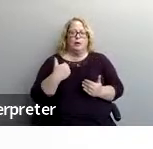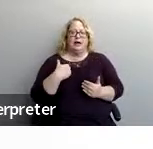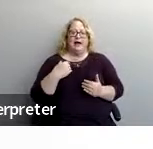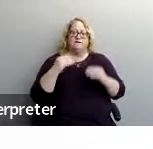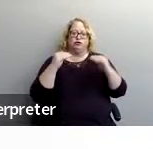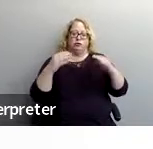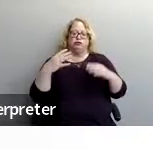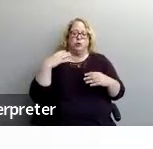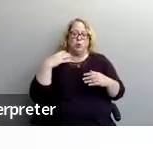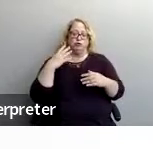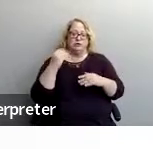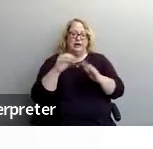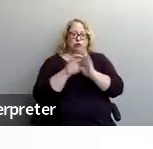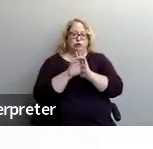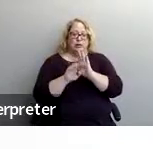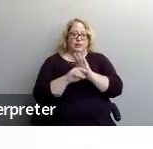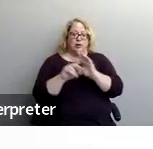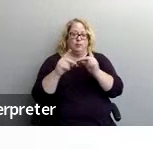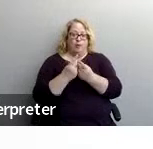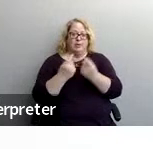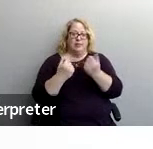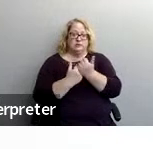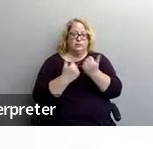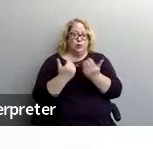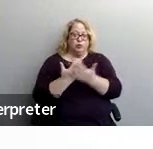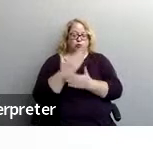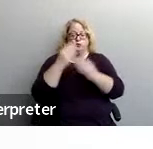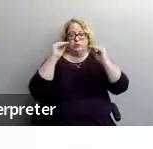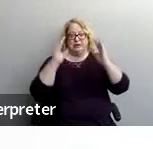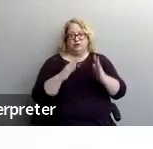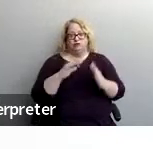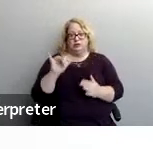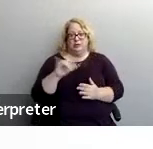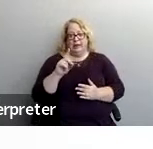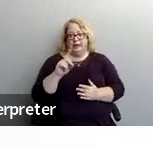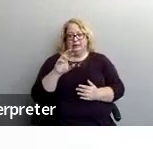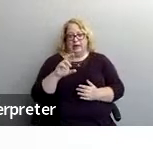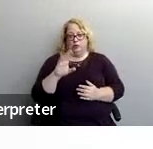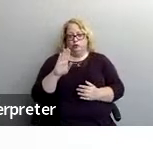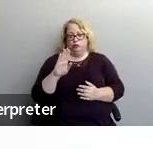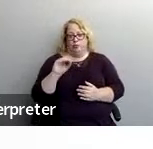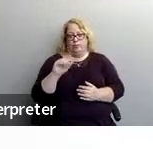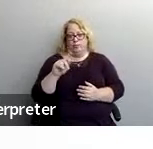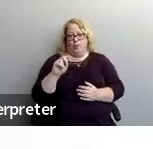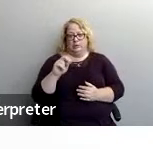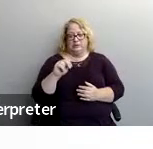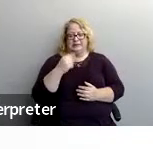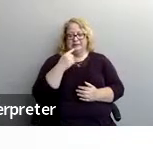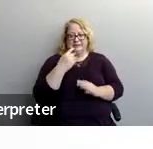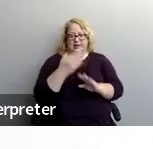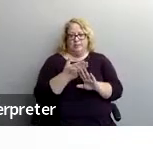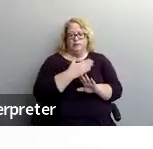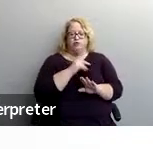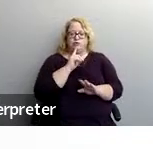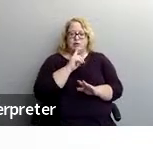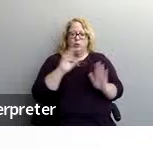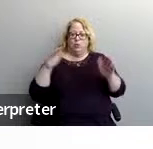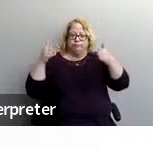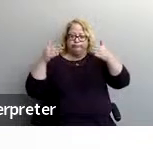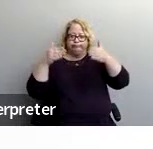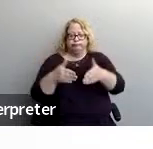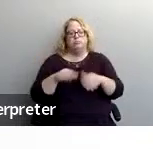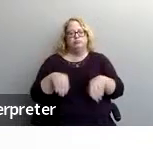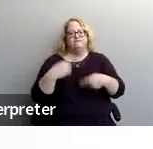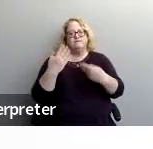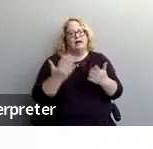and a curriculum department that help support our new teachers, as Dr. Bolton had stated earlier. We're really looking at honing in and